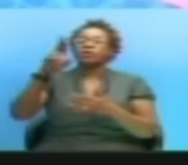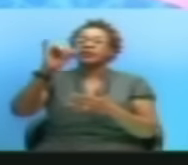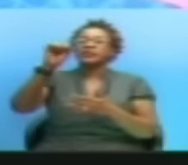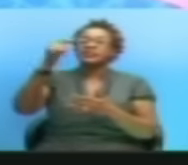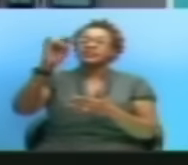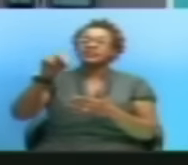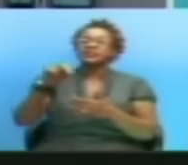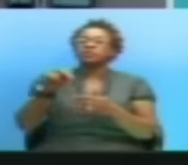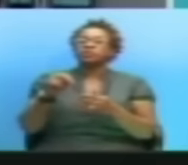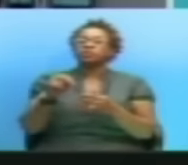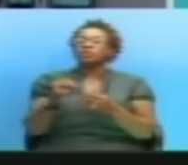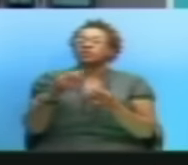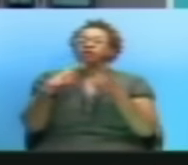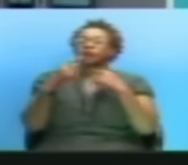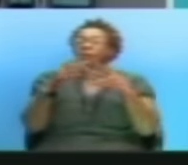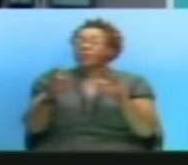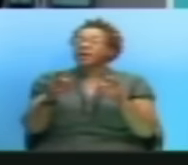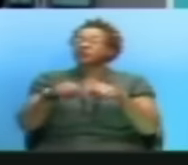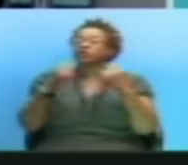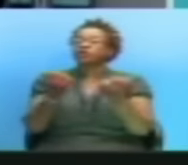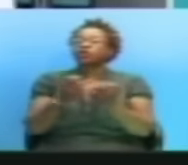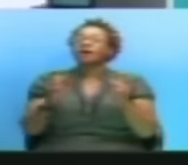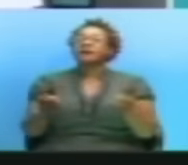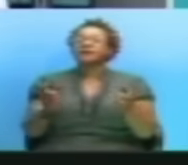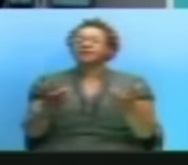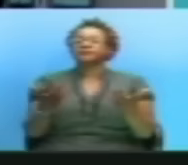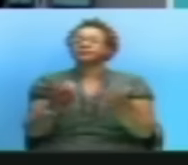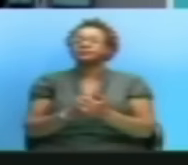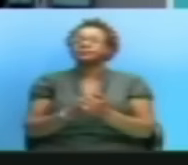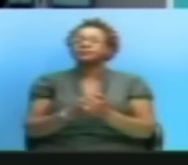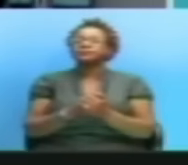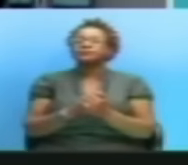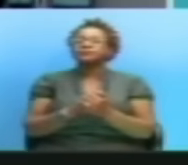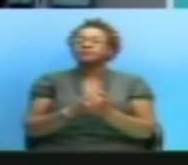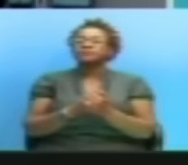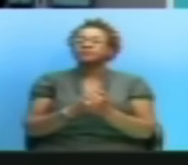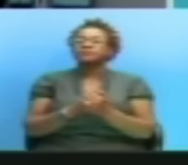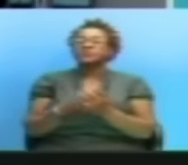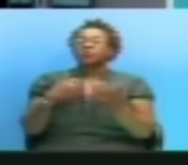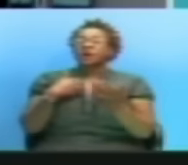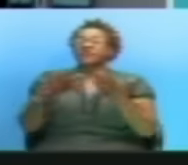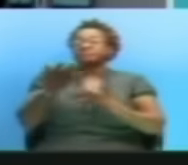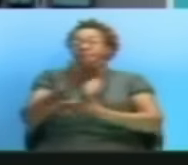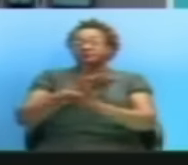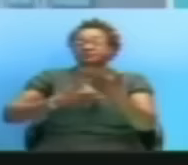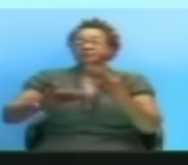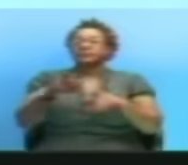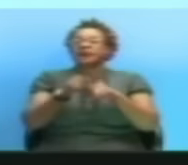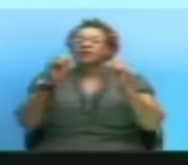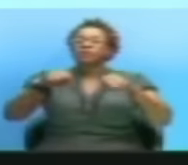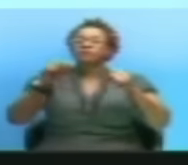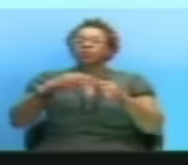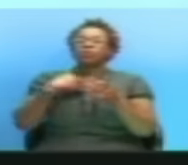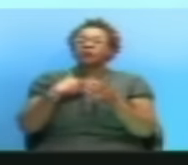handling the social media engagement. Christine? interactive as possible. So we want you to